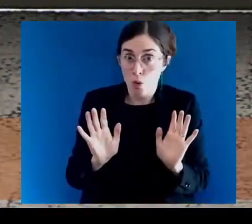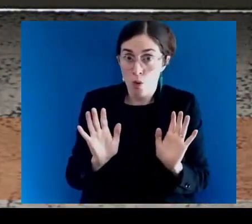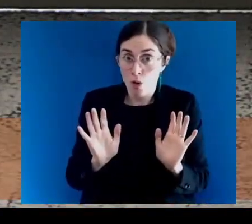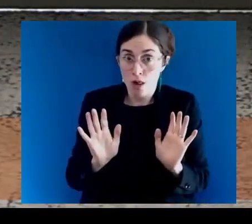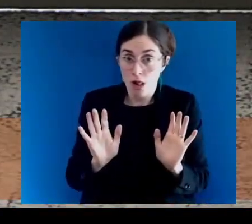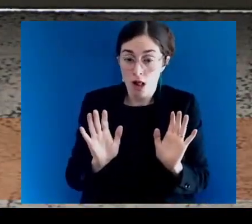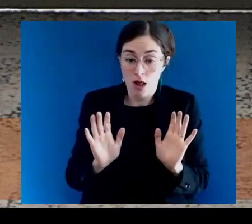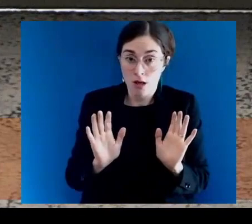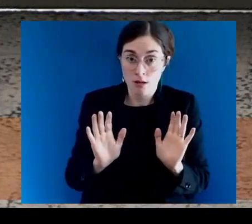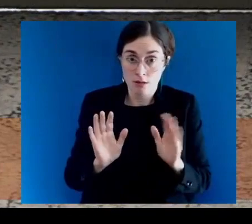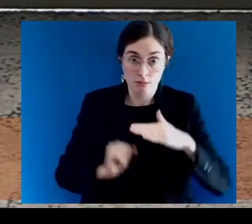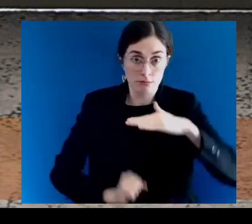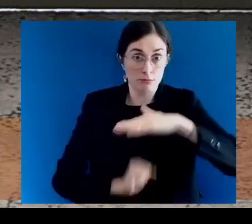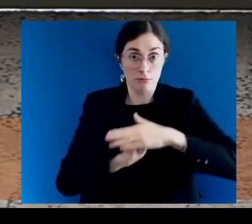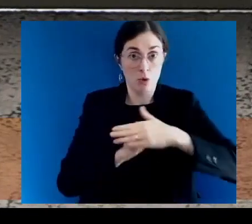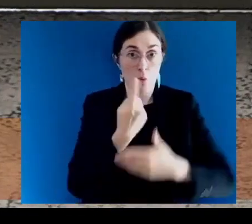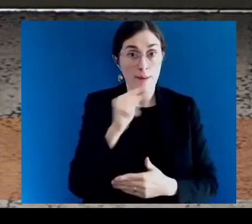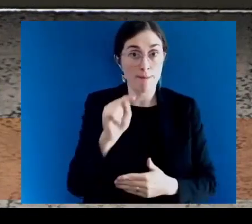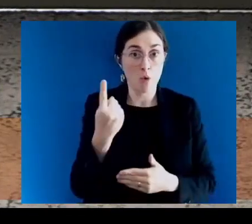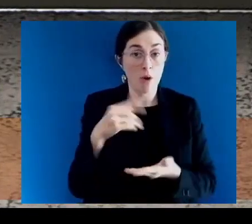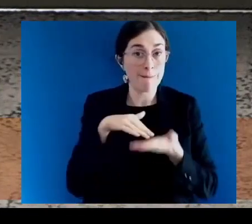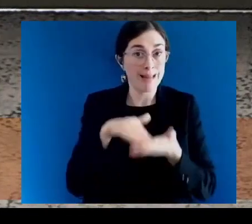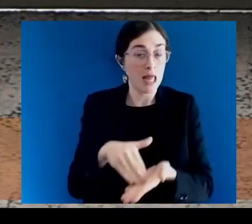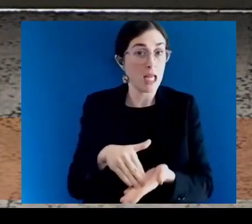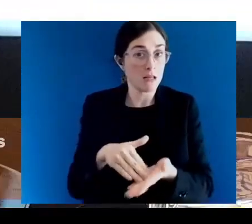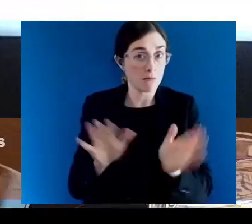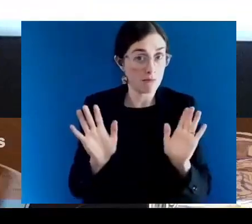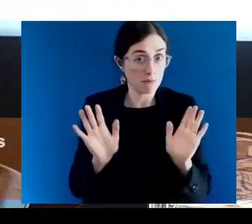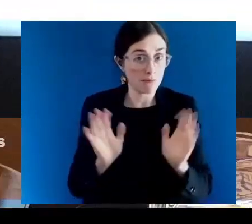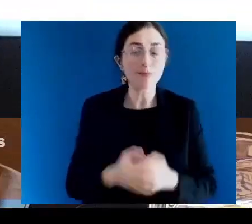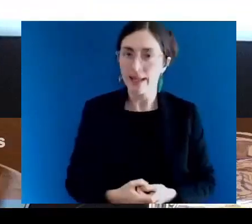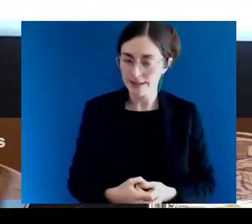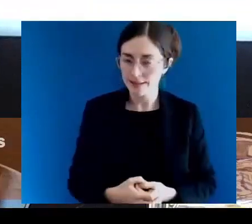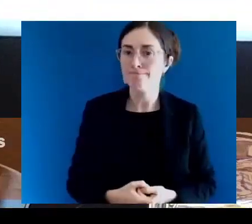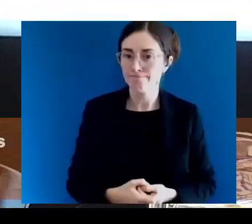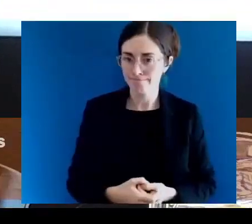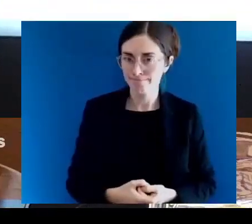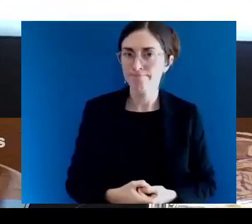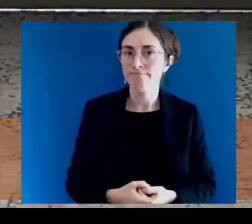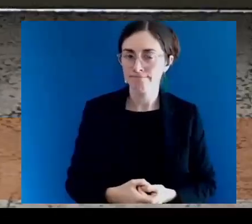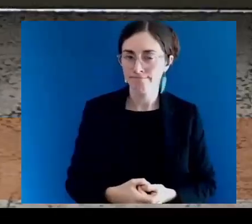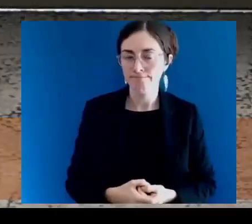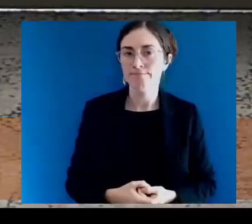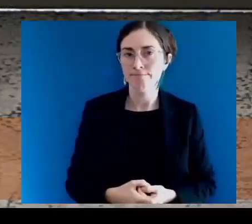owner corporations in terms of the response to climate change? Yes. So